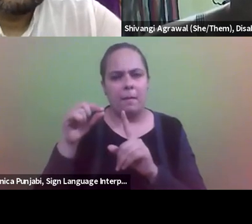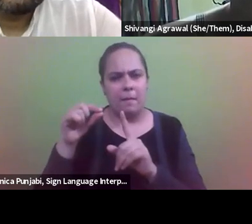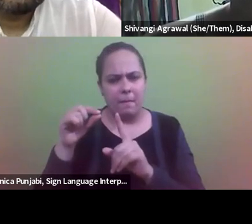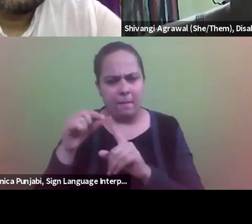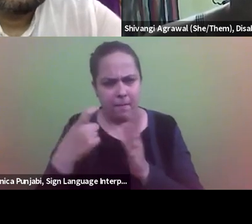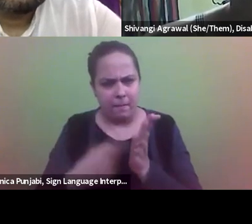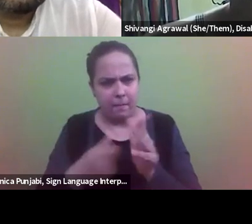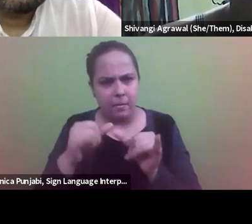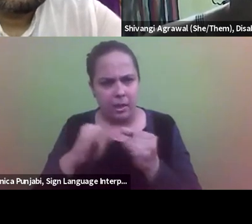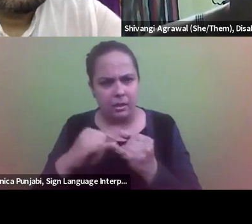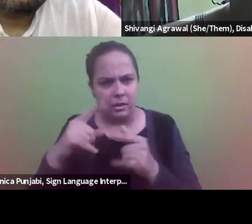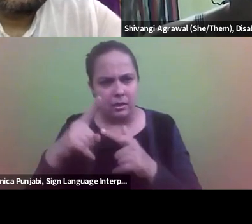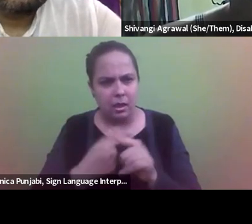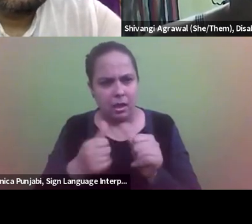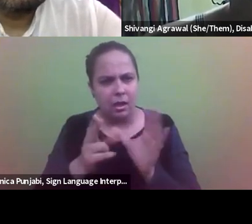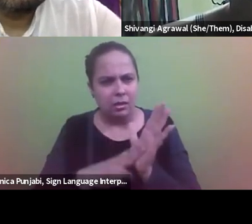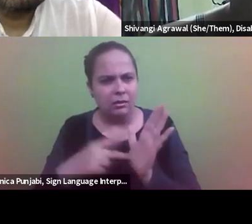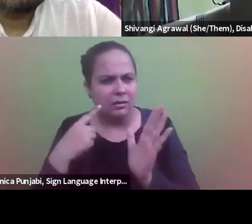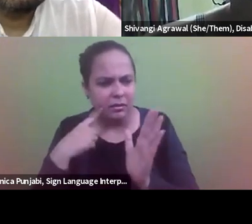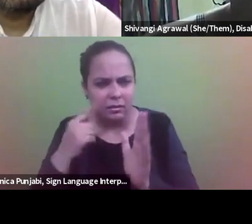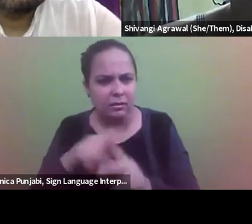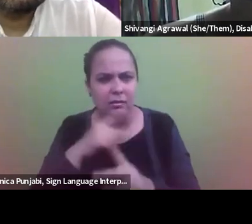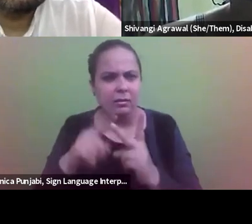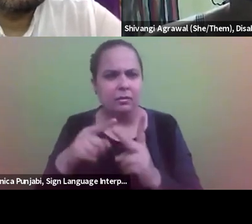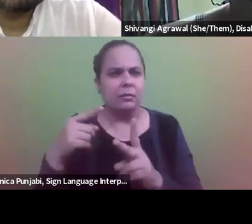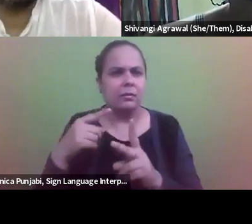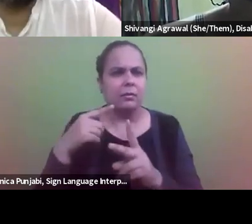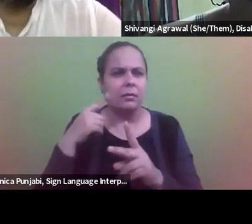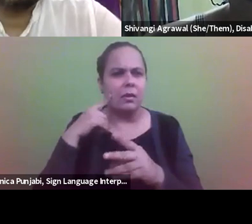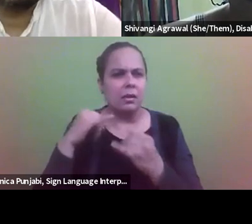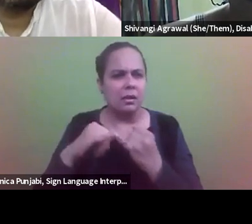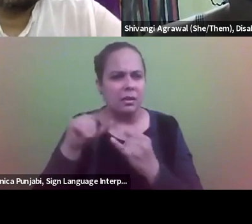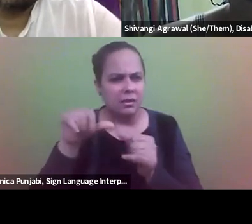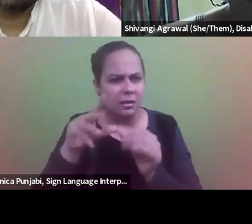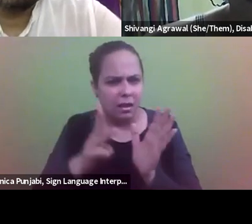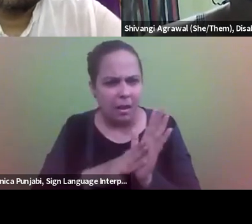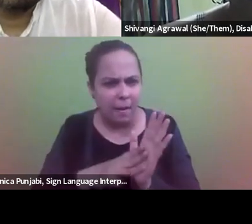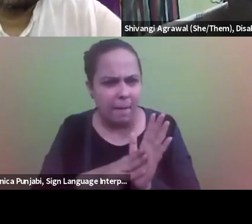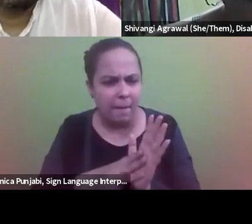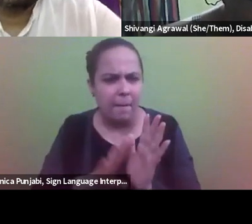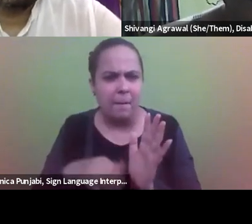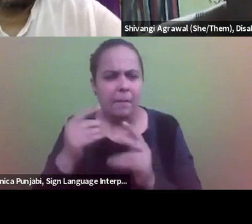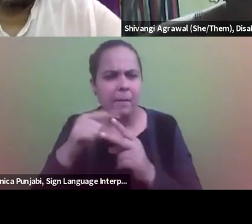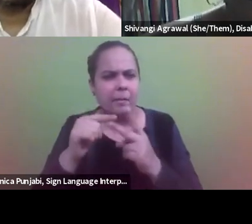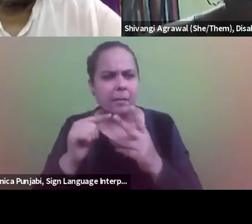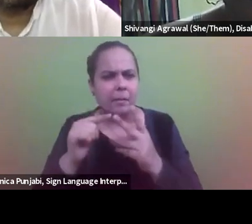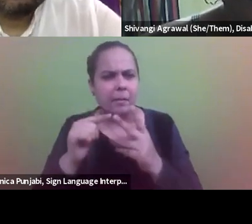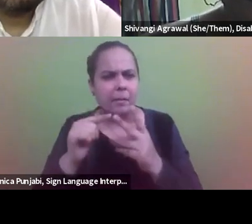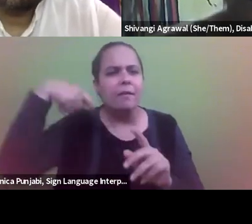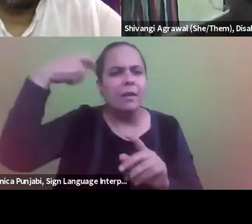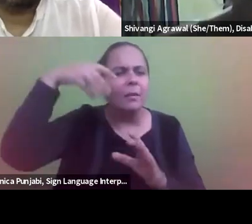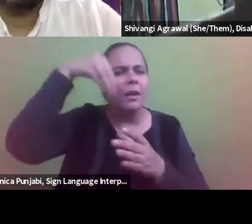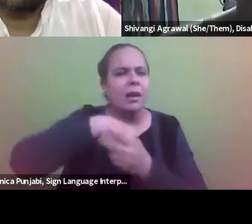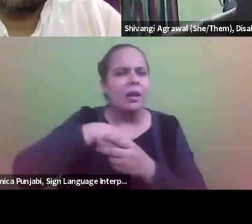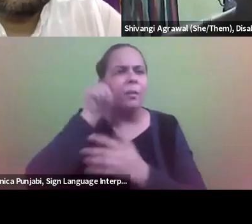of things. If you don't mind telling us a little bit about your film, why your characters introduce themselves as they